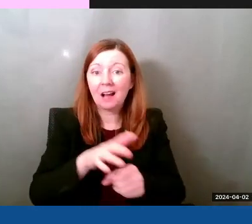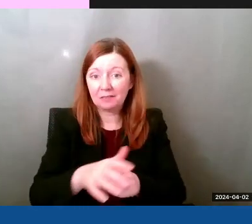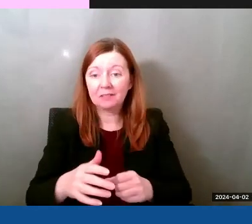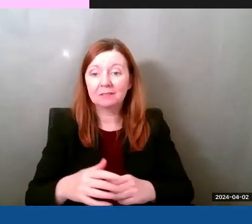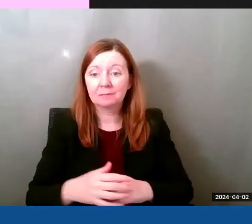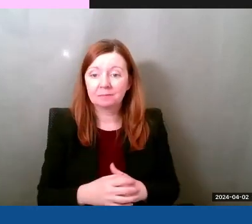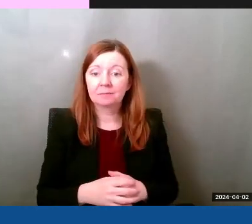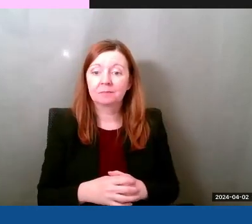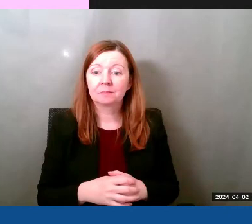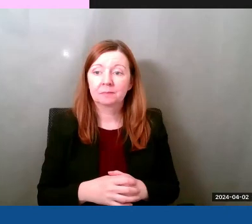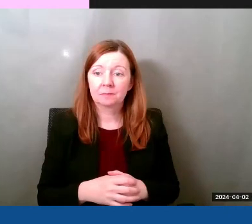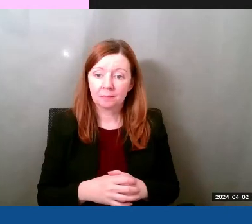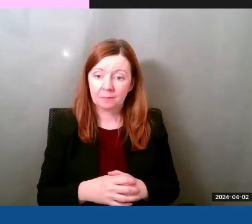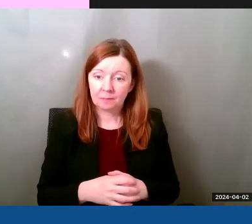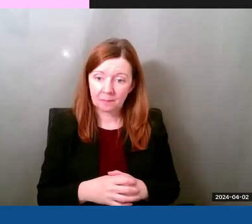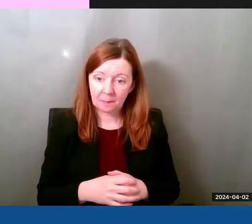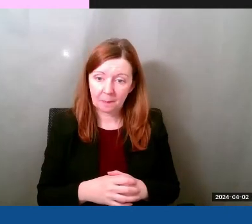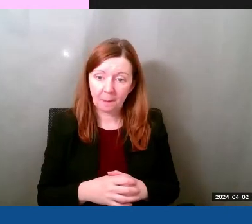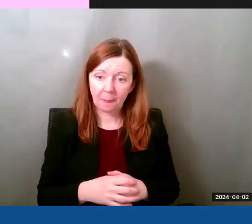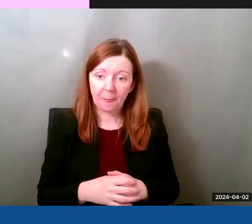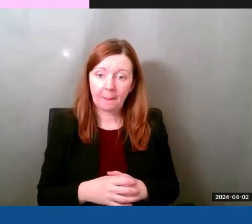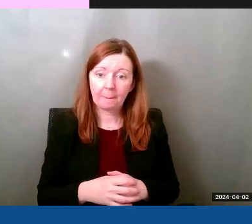The